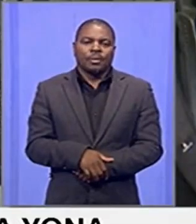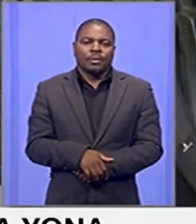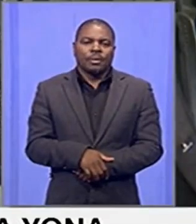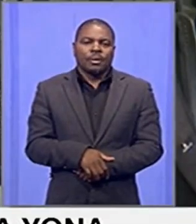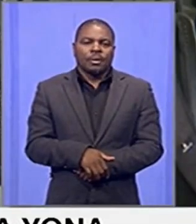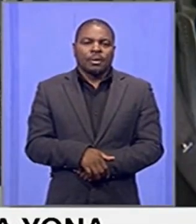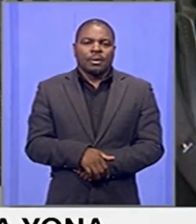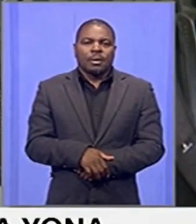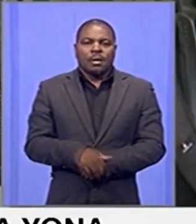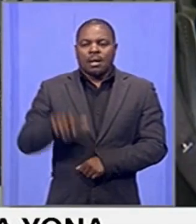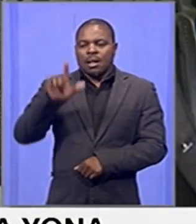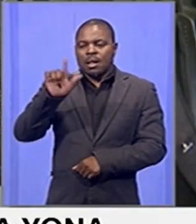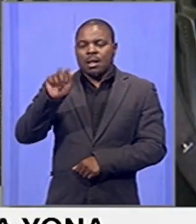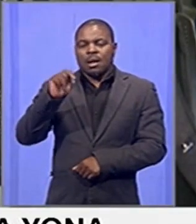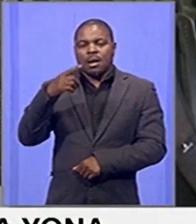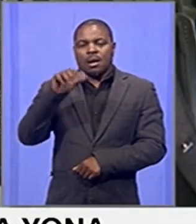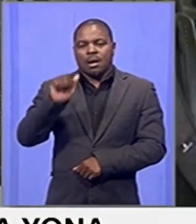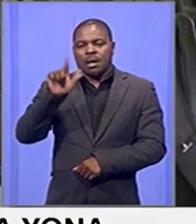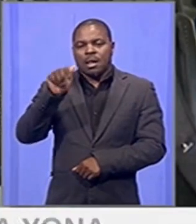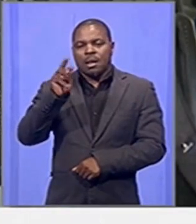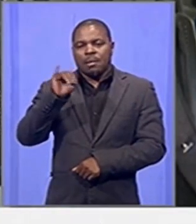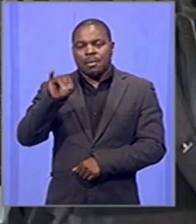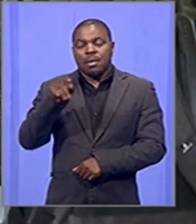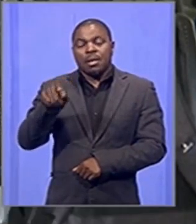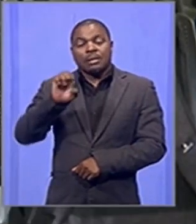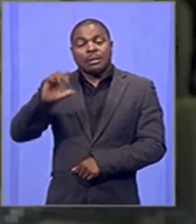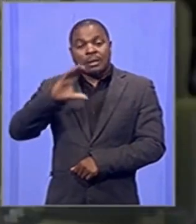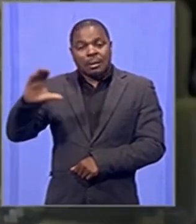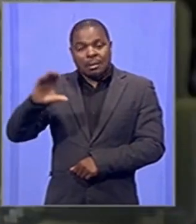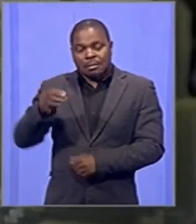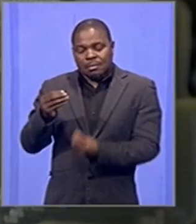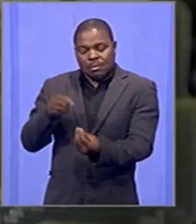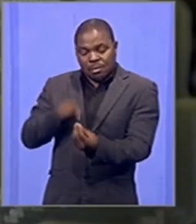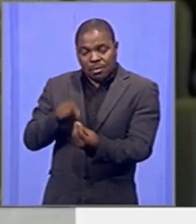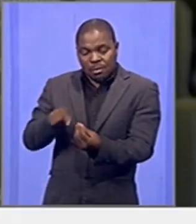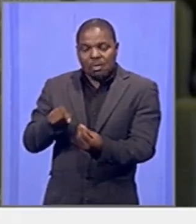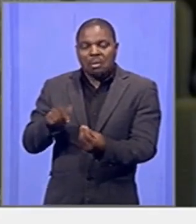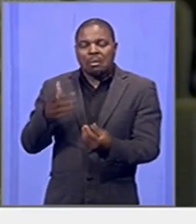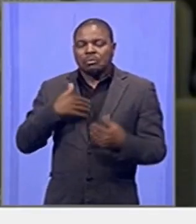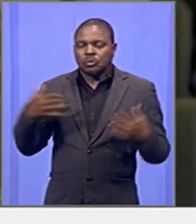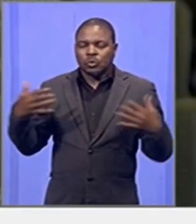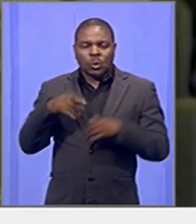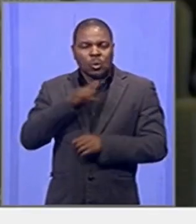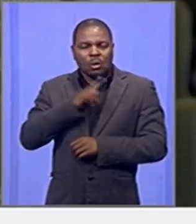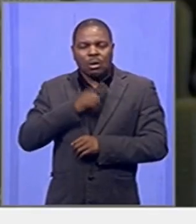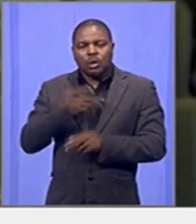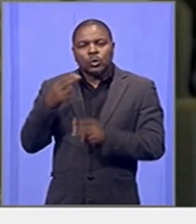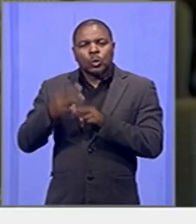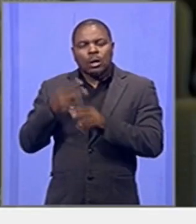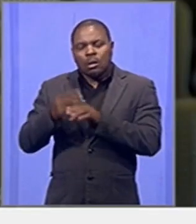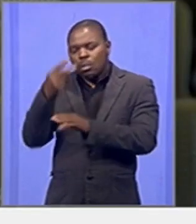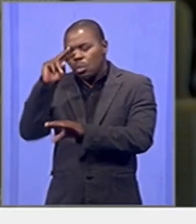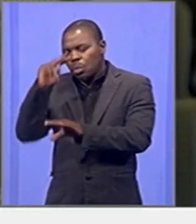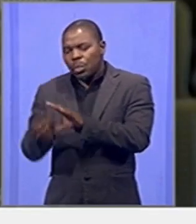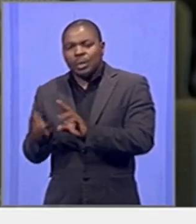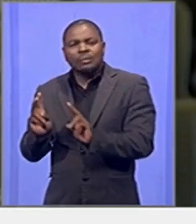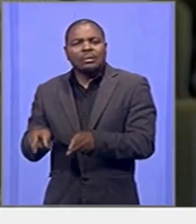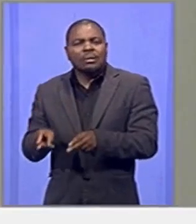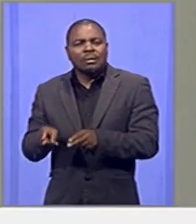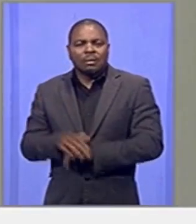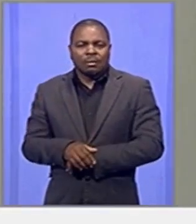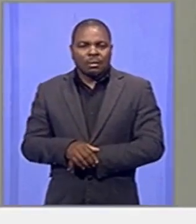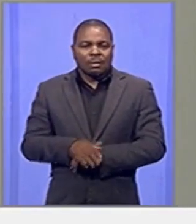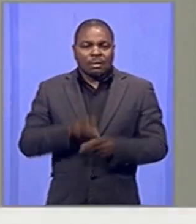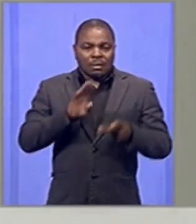Ba lelapa la Viki Langalama ya dilemo di 4 wa Eastern Cape ba sa retswe ka morao fumanwa setofo sa ka ntlwaneng ya mokoti. Sena se